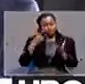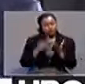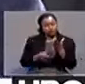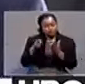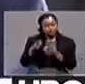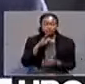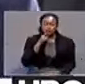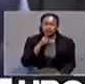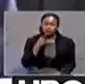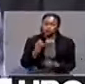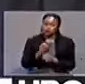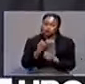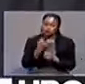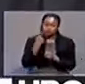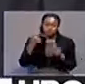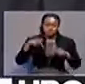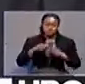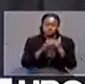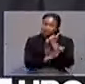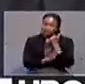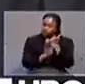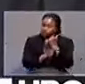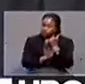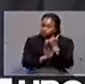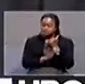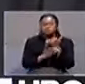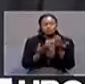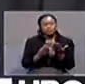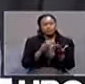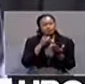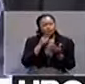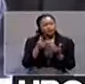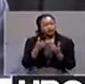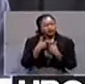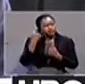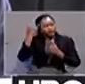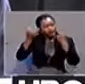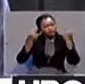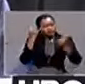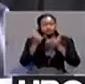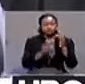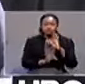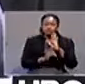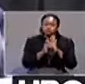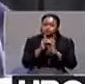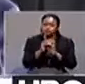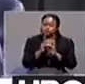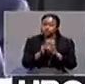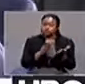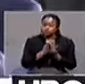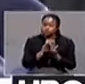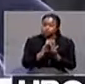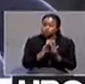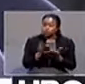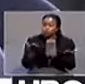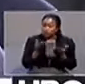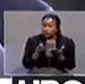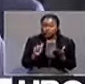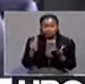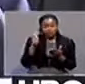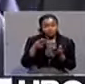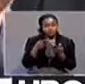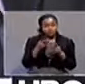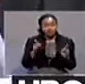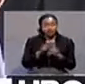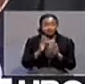gentleman did for this country. This man was developmental. For us, where he started as a bishop,